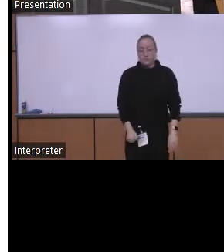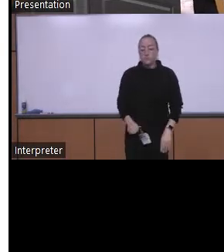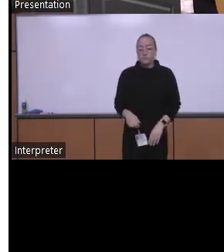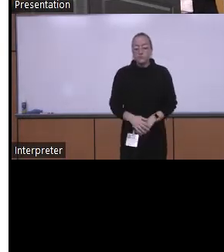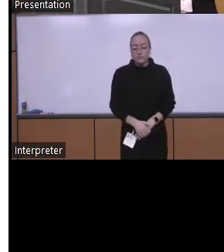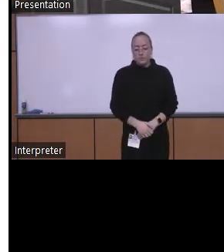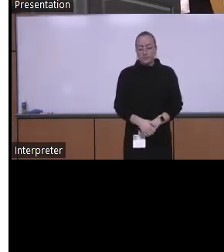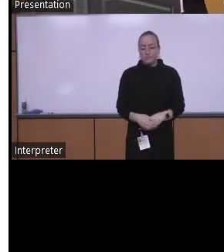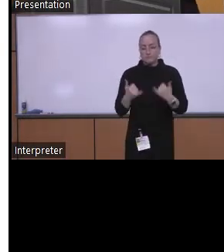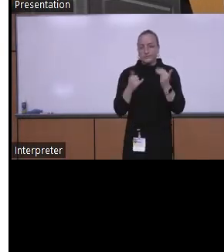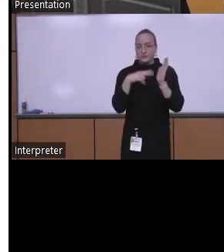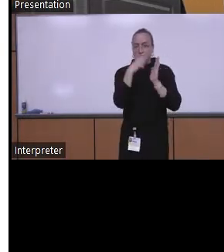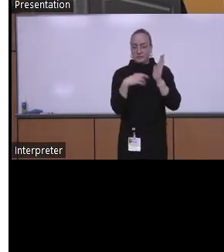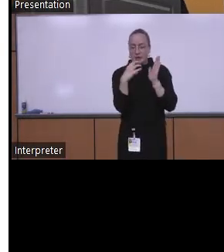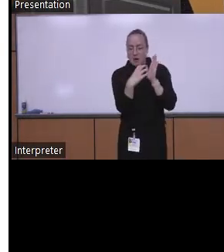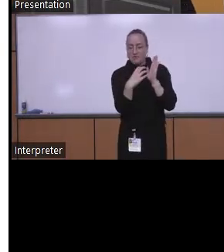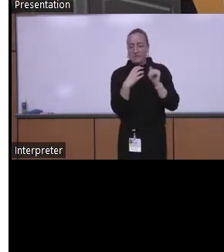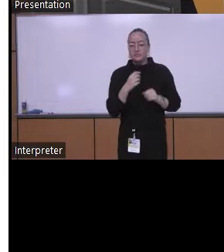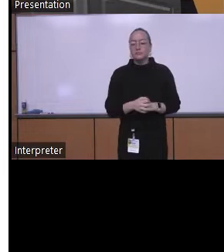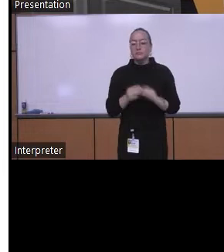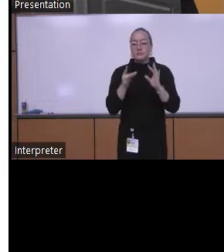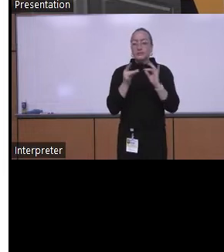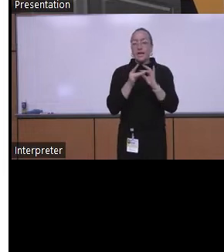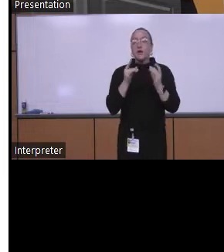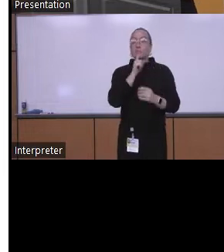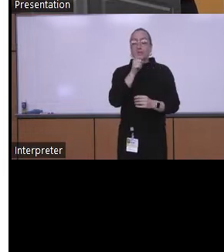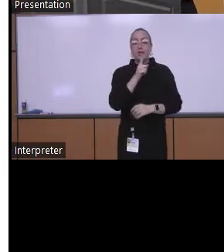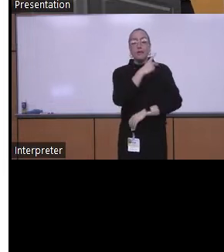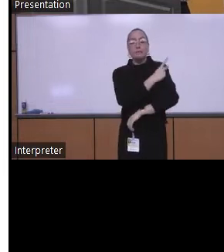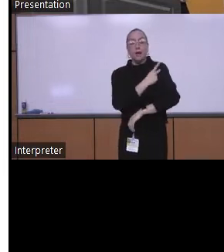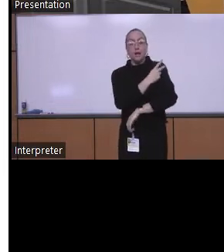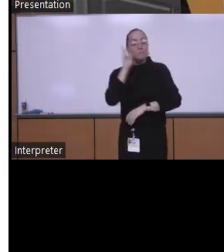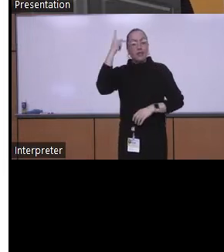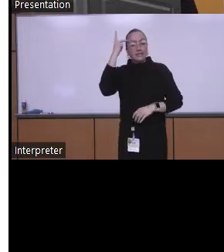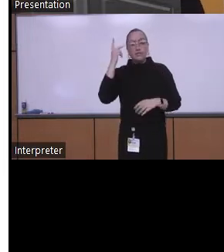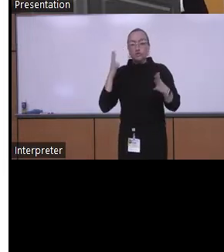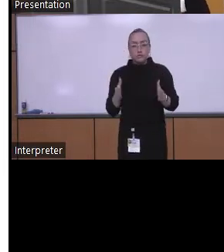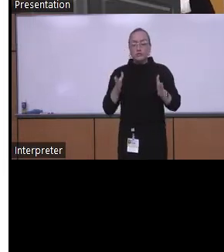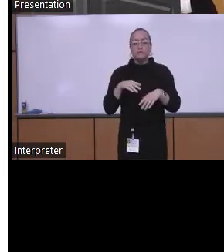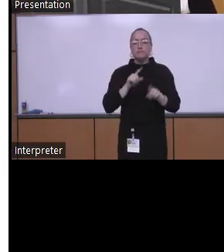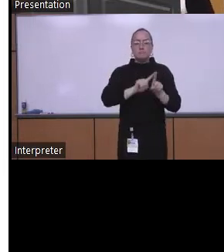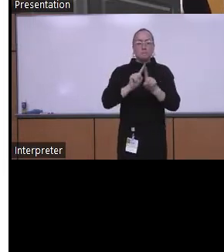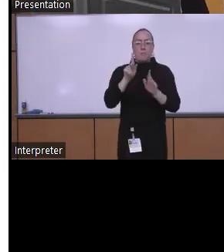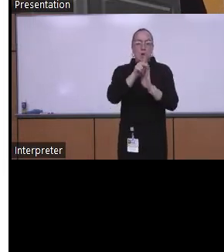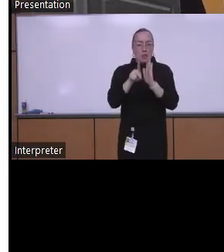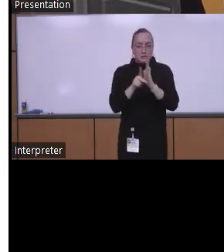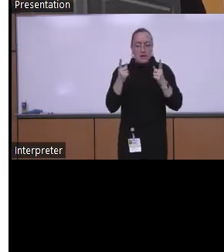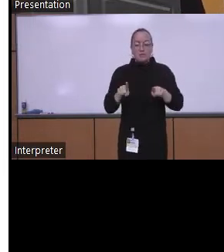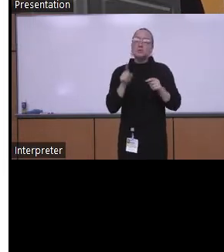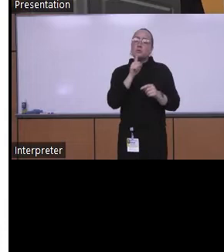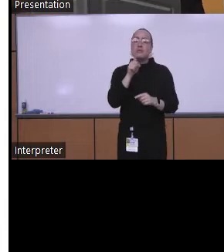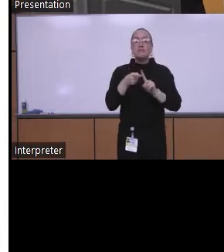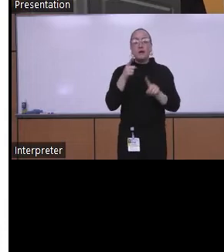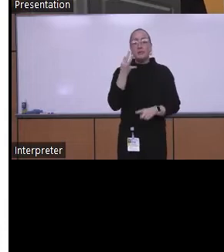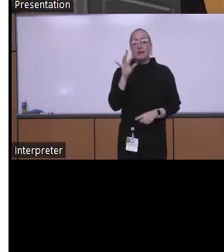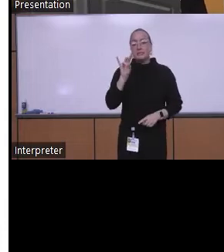abuse, their voices were unheeded by politicians and policymakers. So two main approaches are emerging in the 70s.